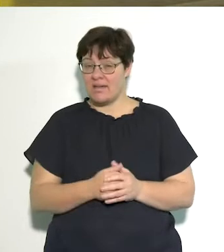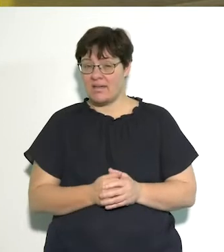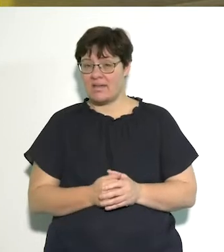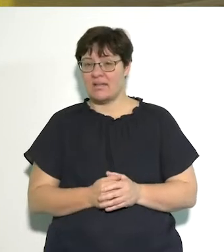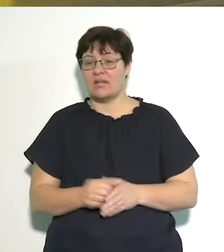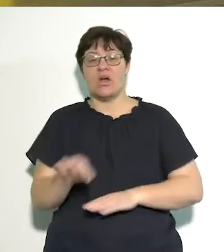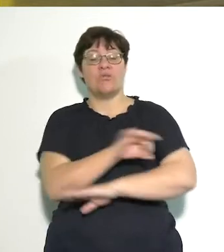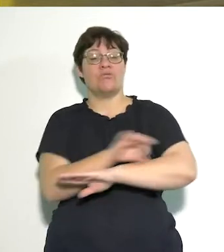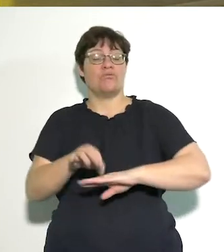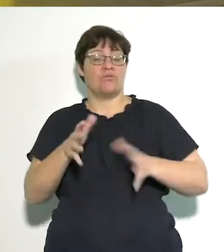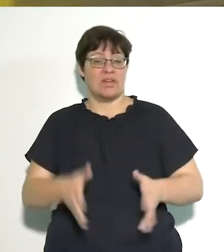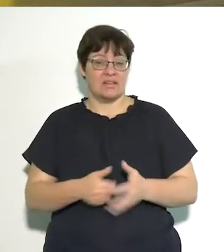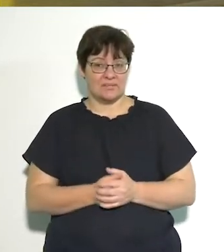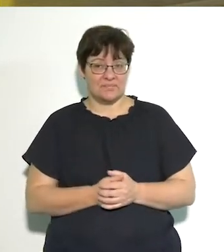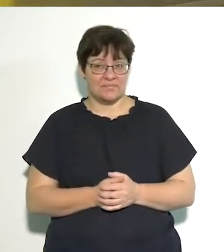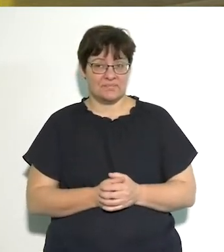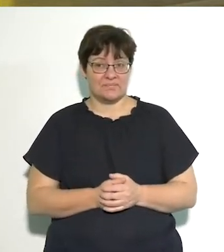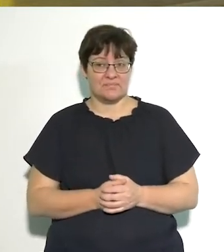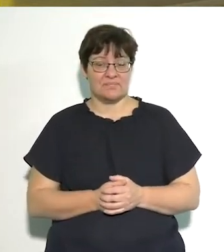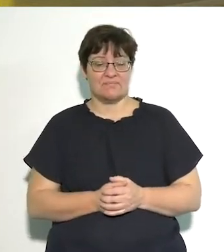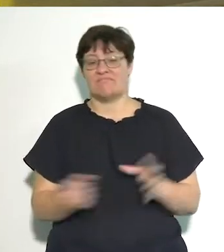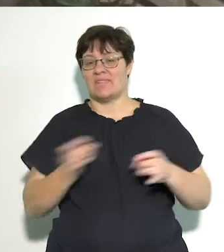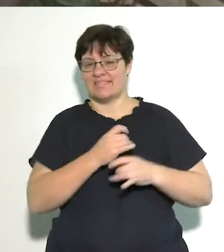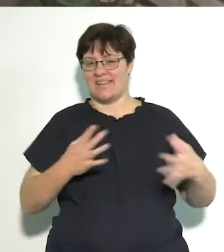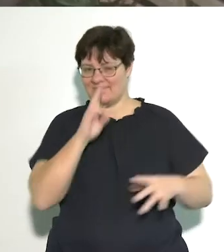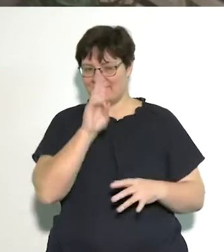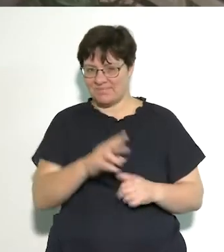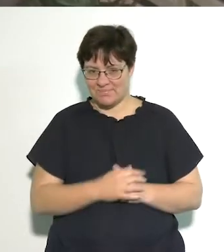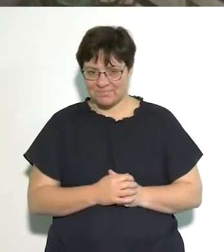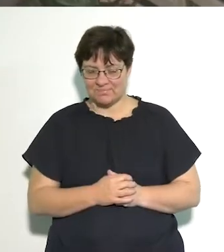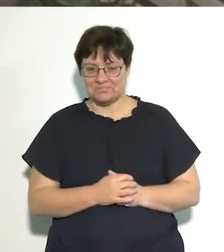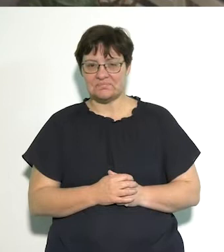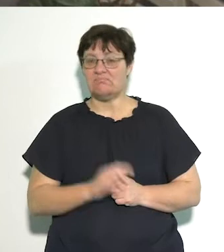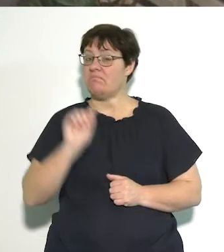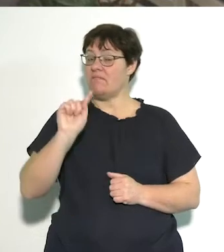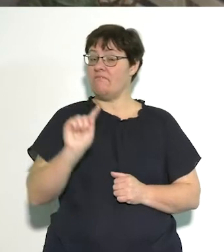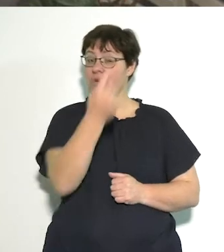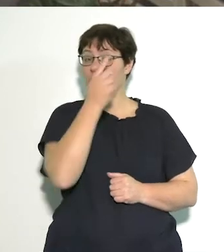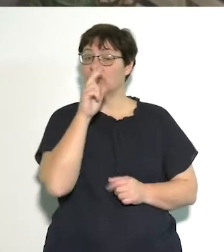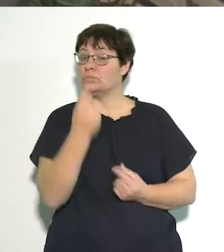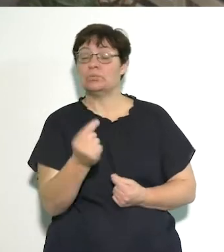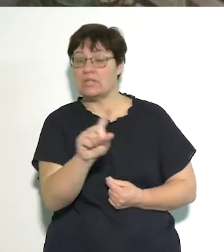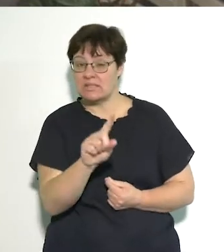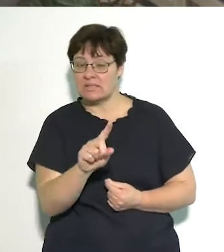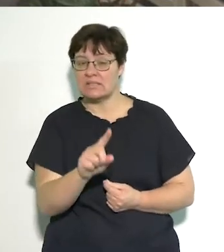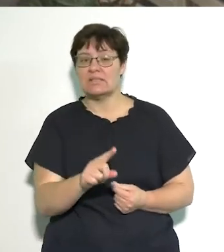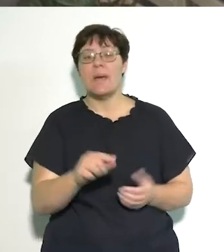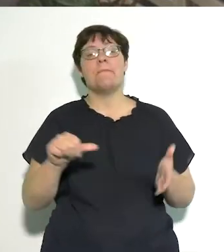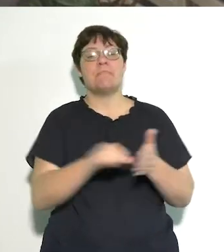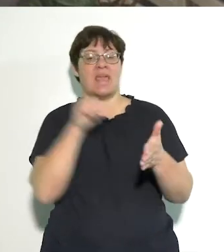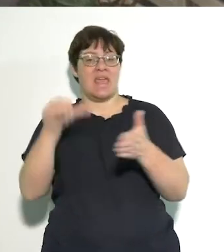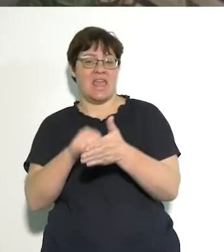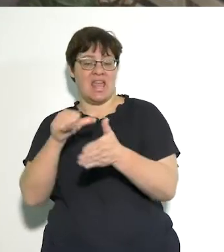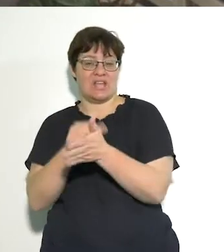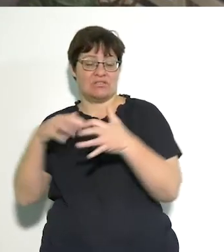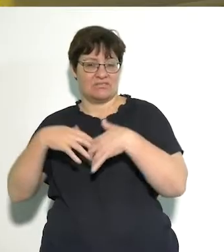or Koki, and a ruler. Let's get started. So the first thing we want to do is make pages